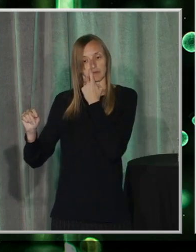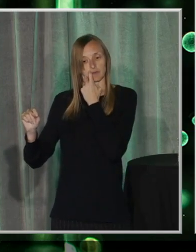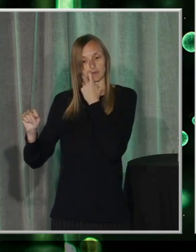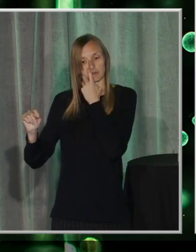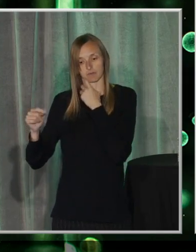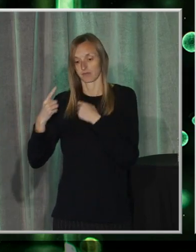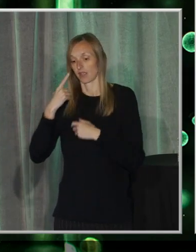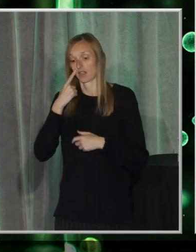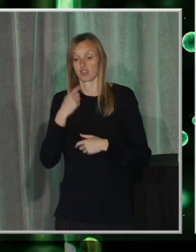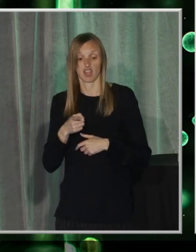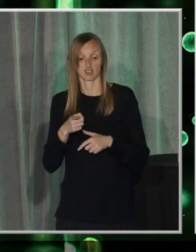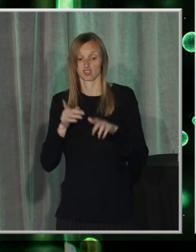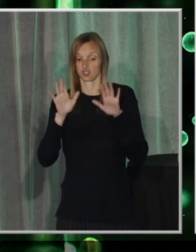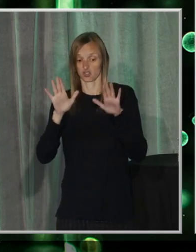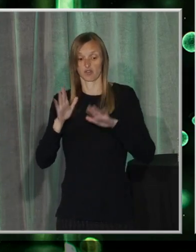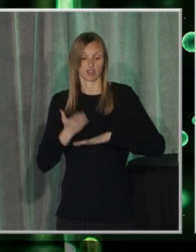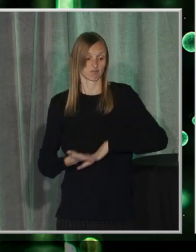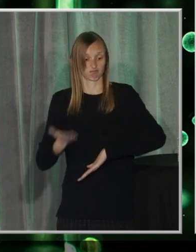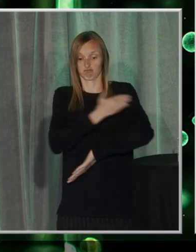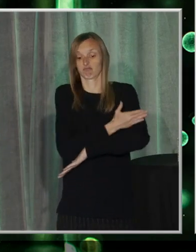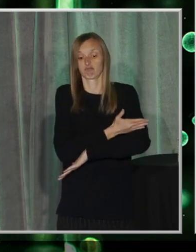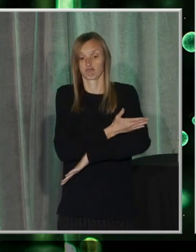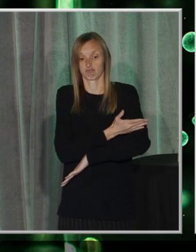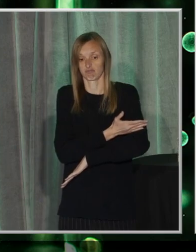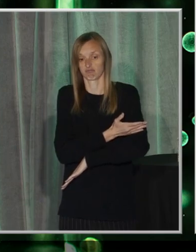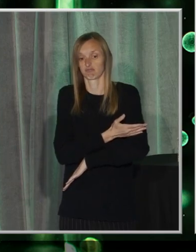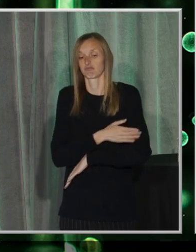a great change or difference.